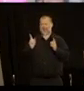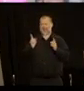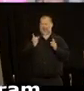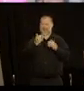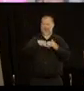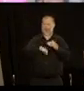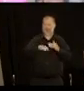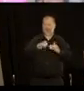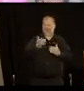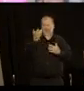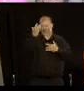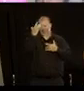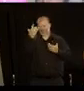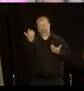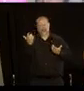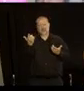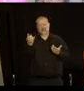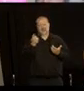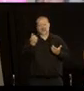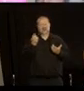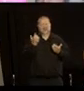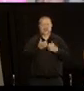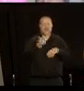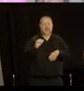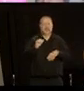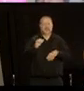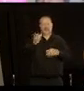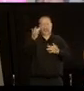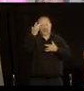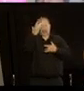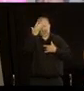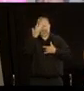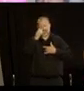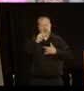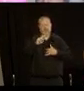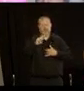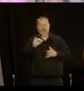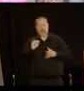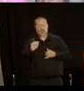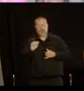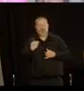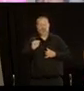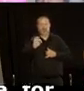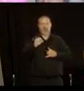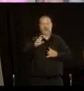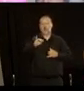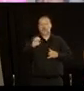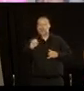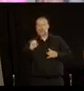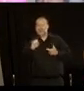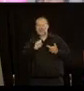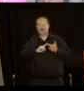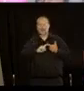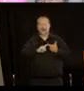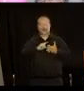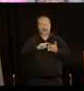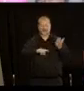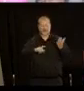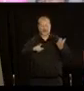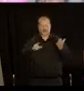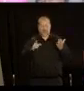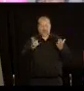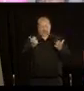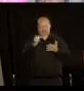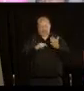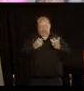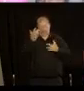inborn conditions. So everything from sickle cell anemia to cystic fibrosis to